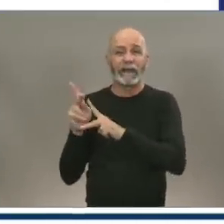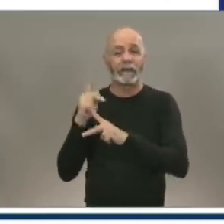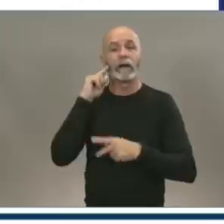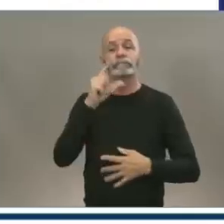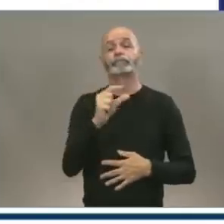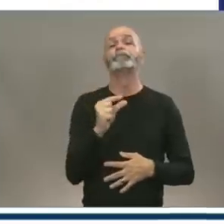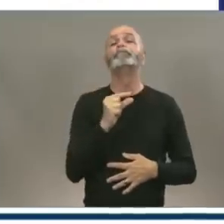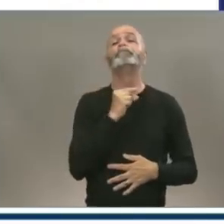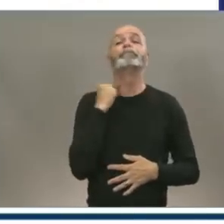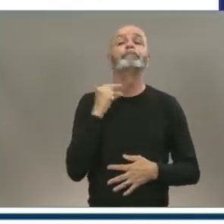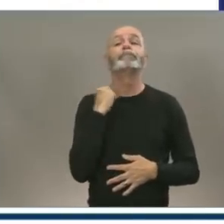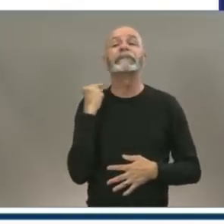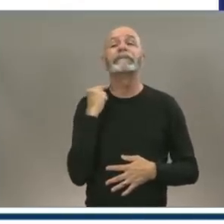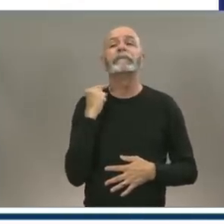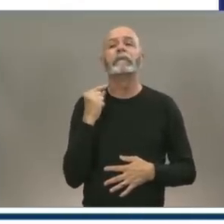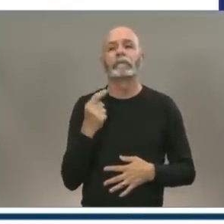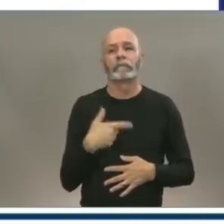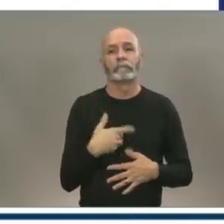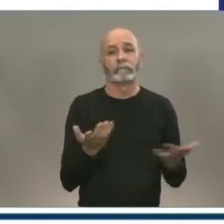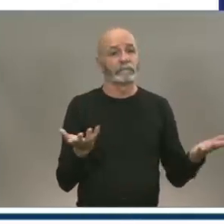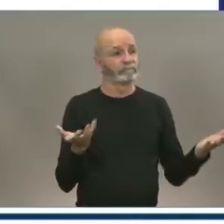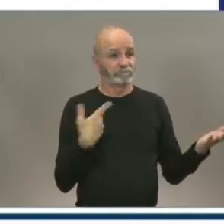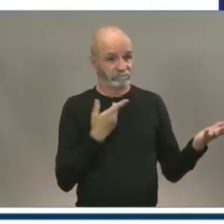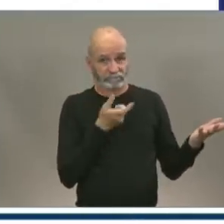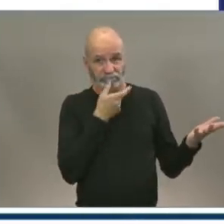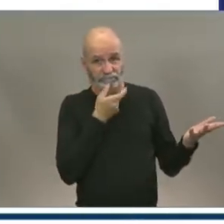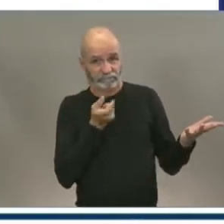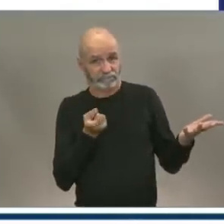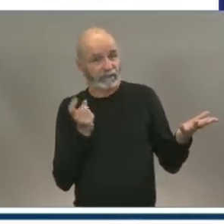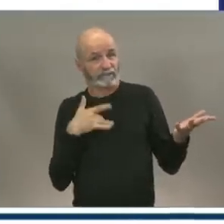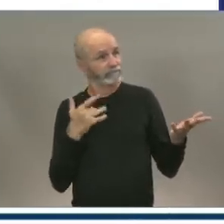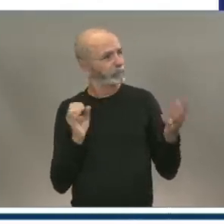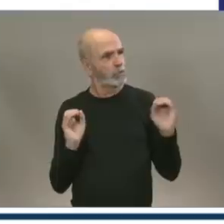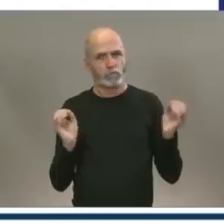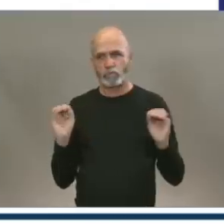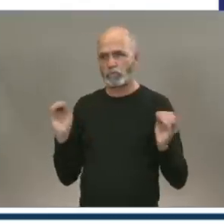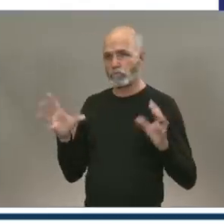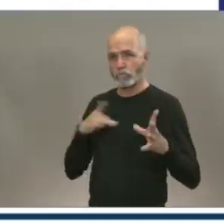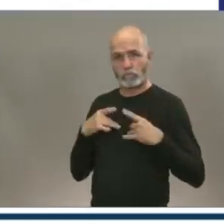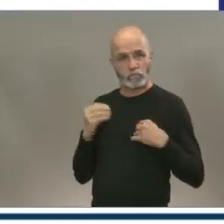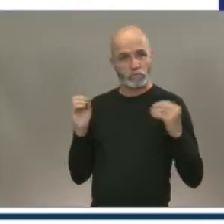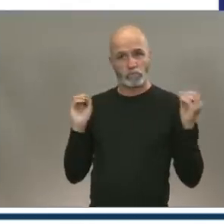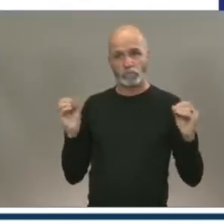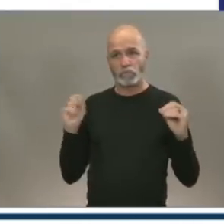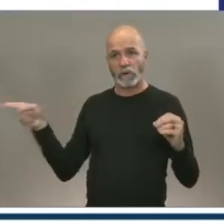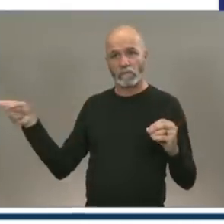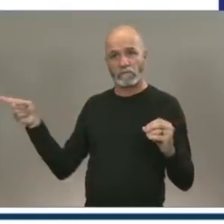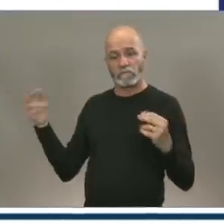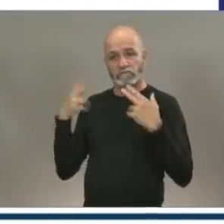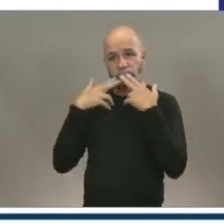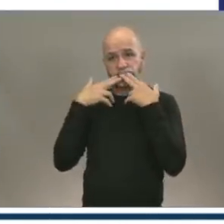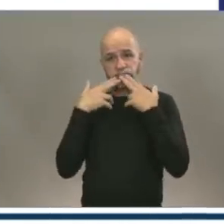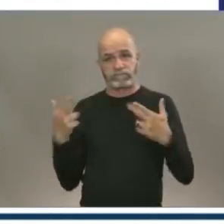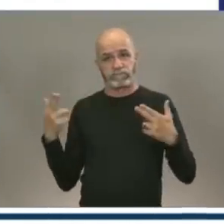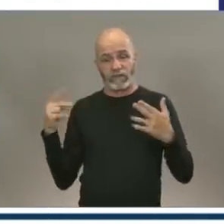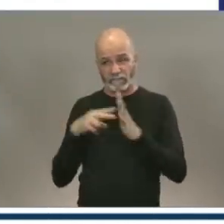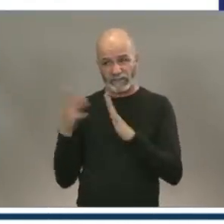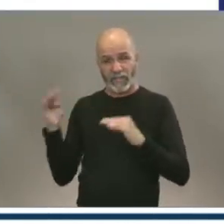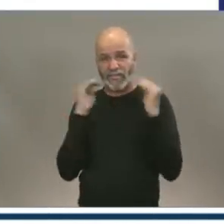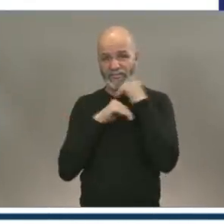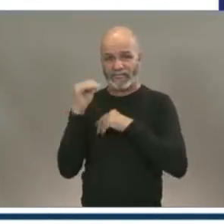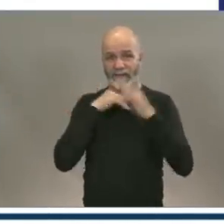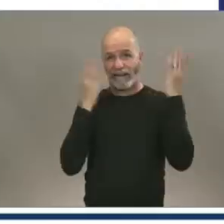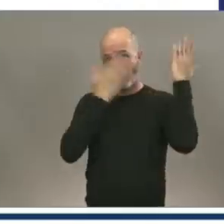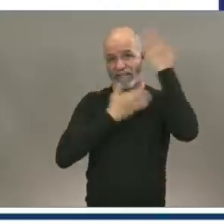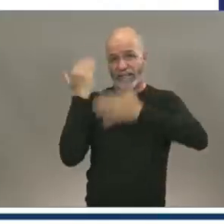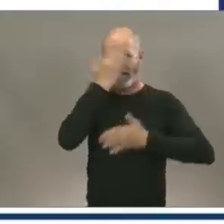he believed he didn't have to as a faith organization. So are you saying that he's not telling the truth? Well, look,